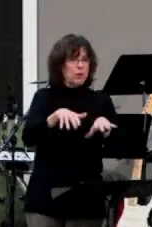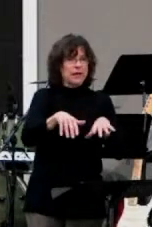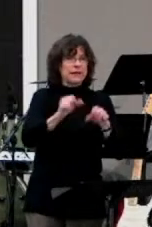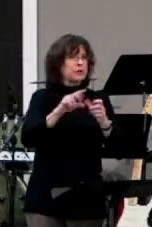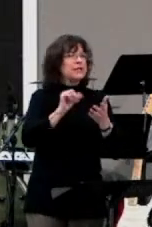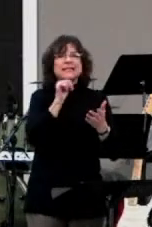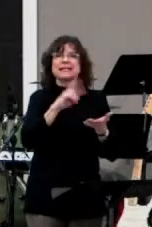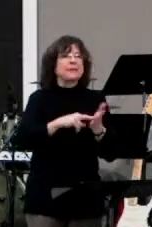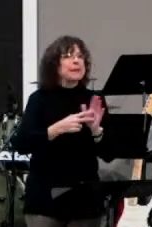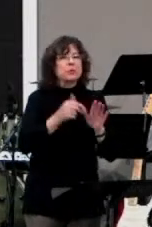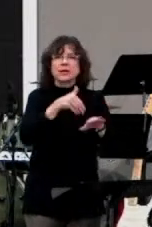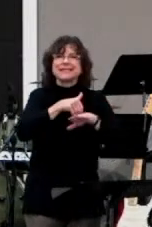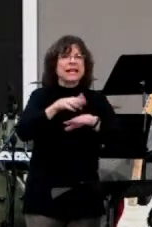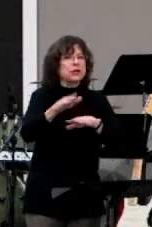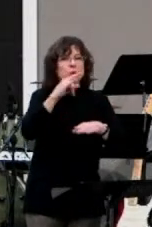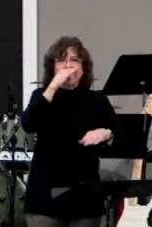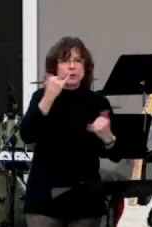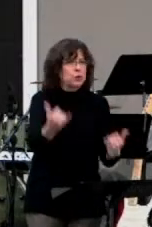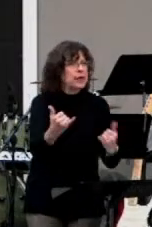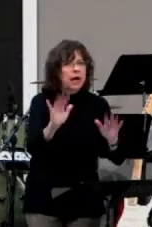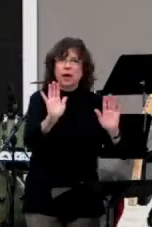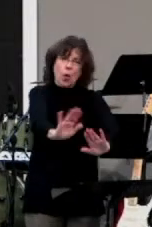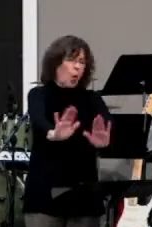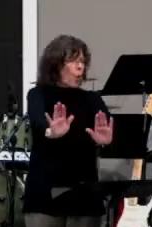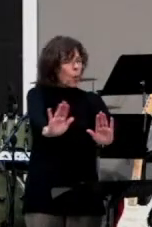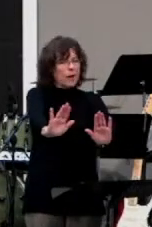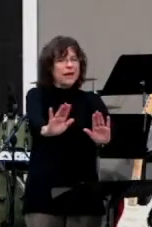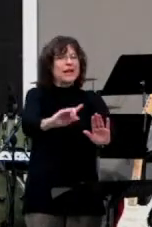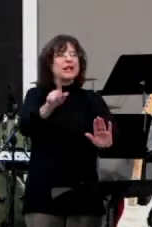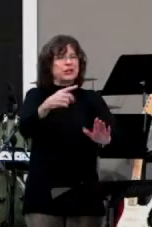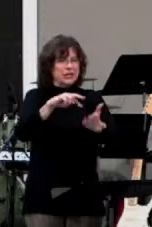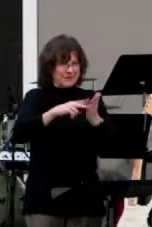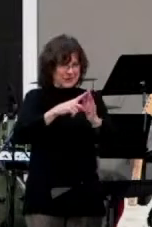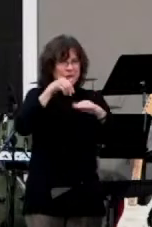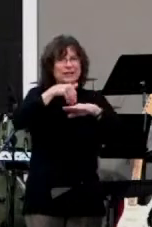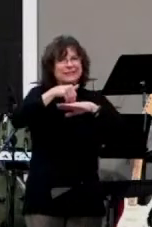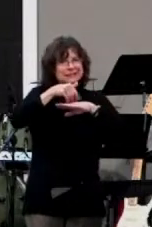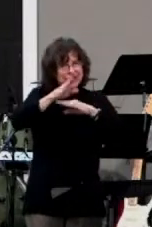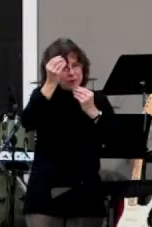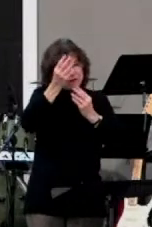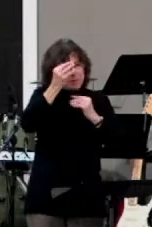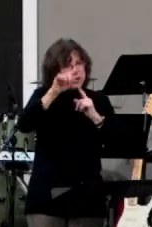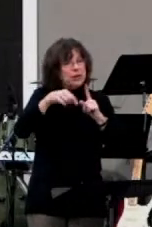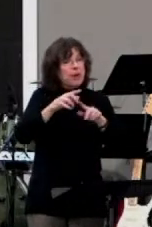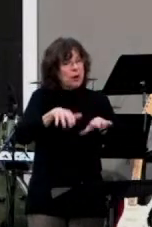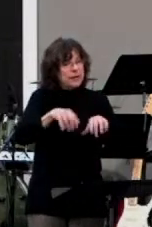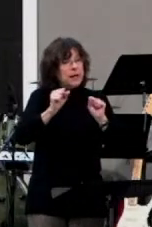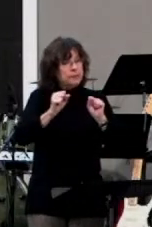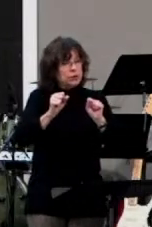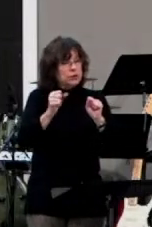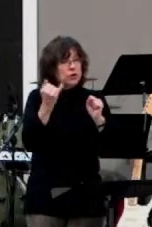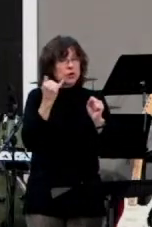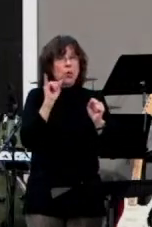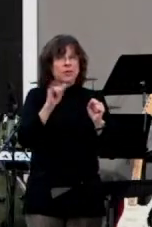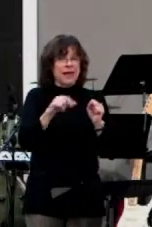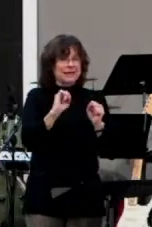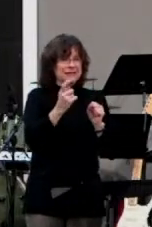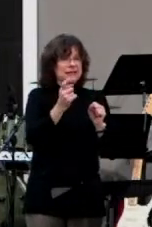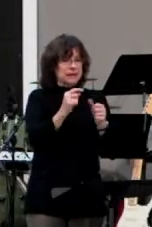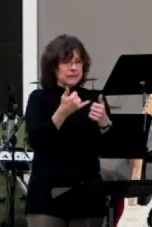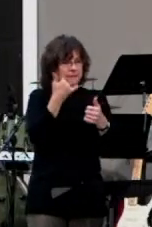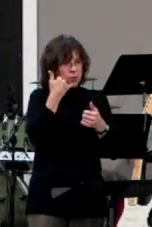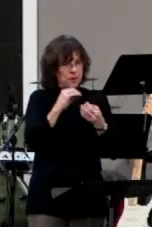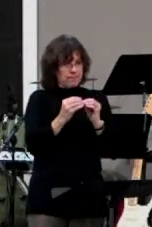for a child. We're not going to ship one to you. You know, just just put that word in there and find out